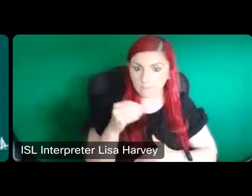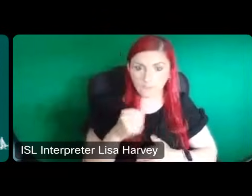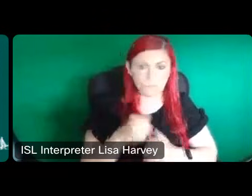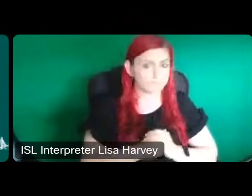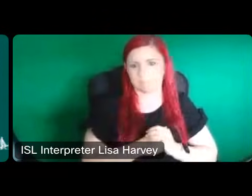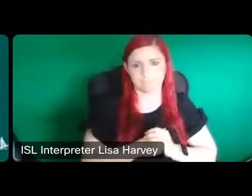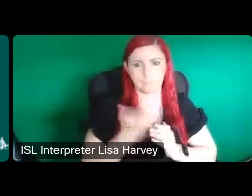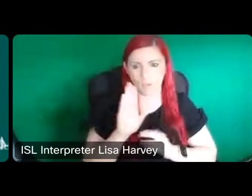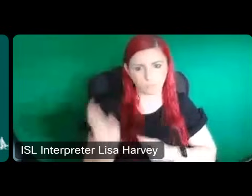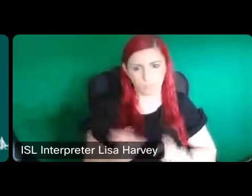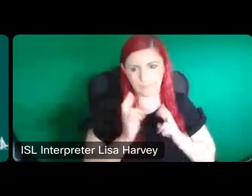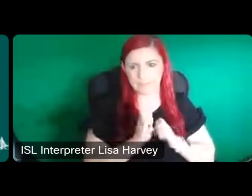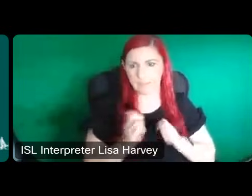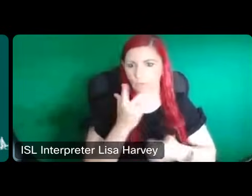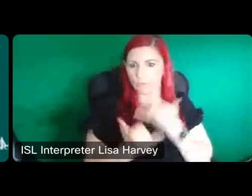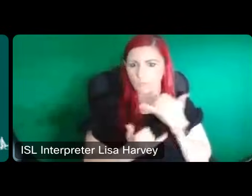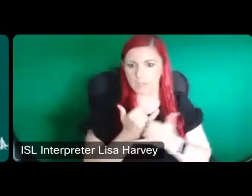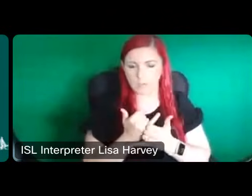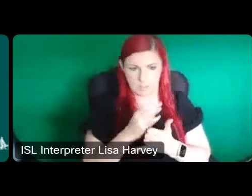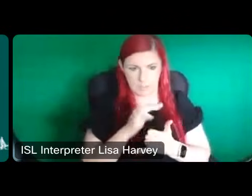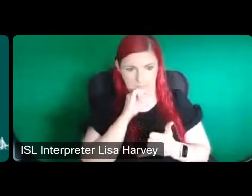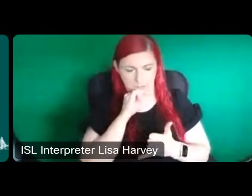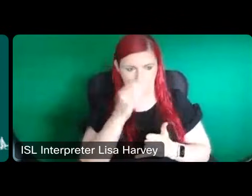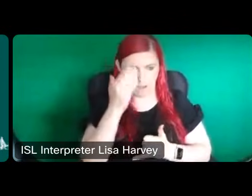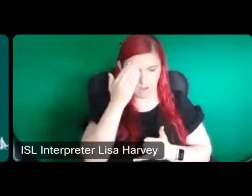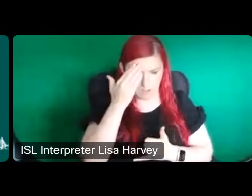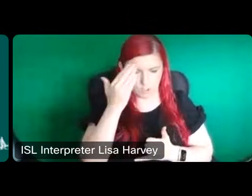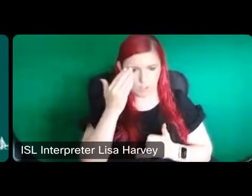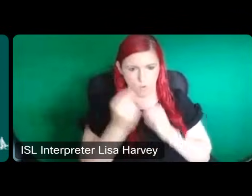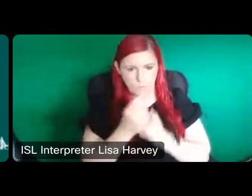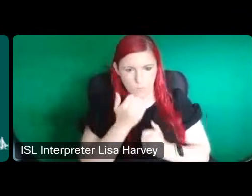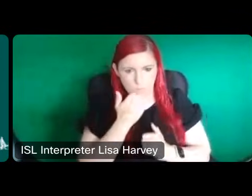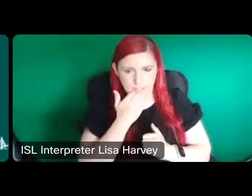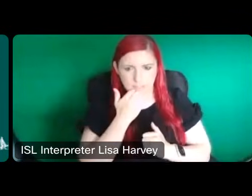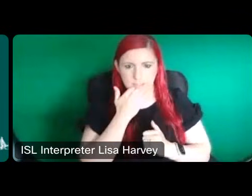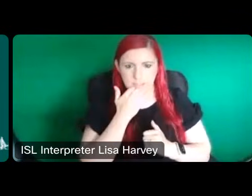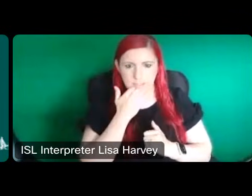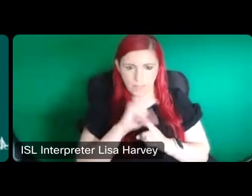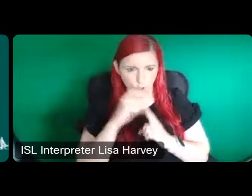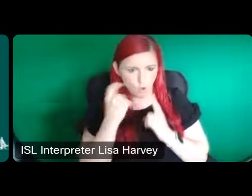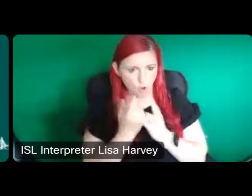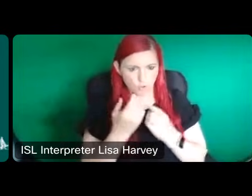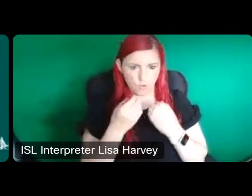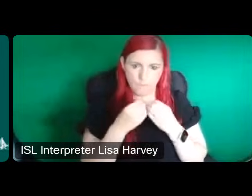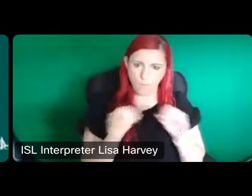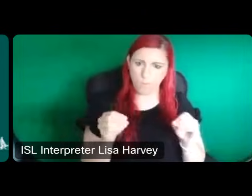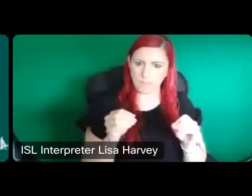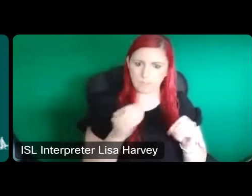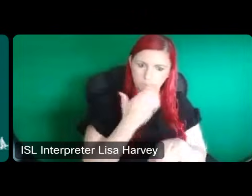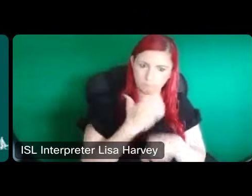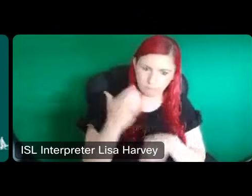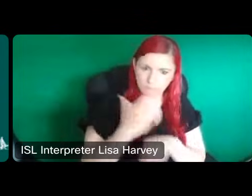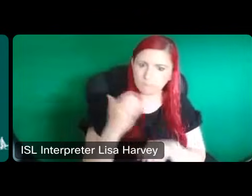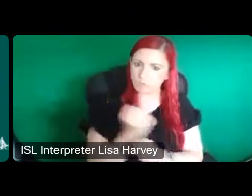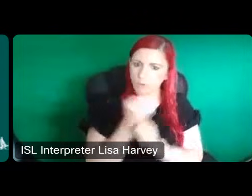every 3 years to ensure that the knowledge remains current and that our culture of openness remains strong. And of